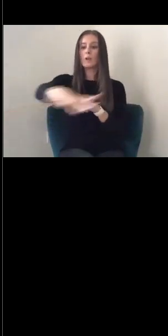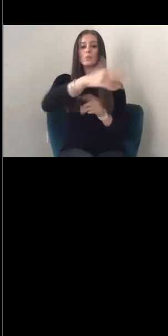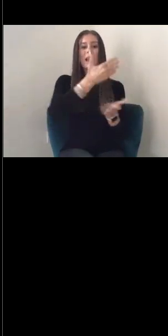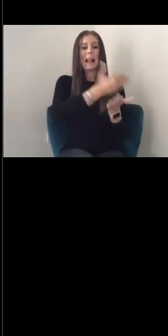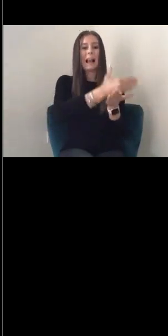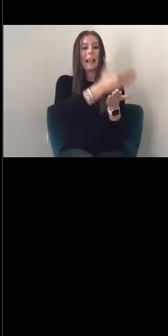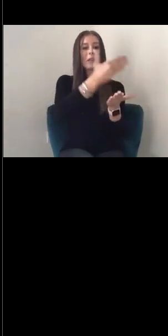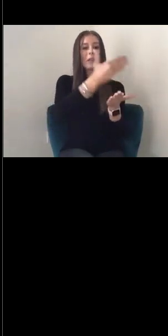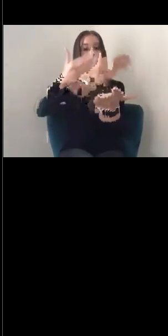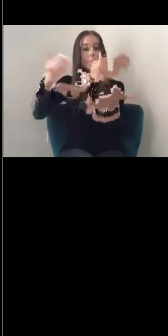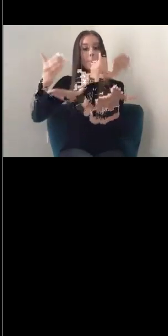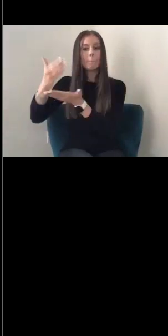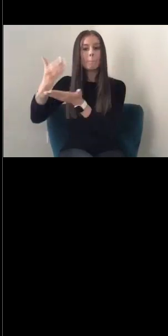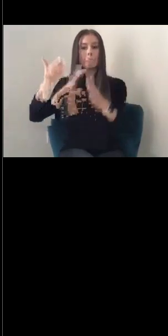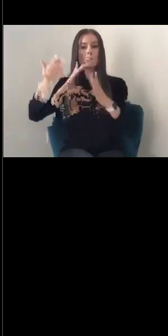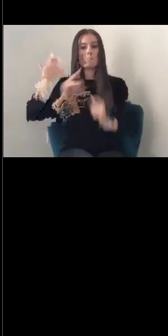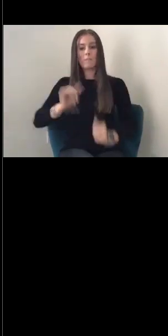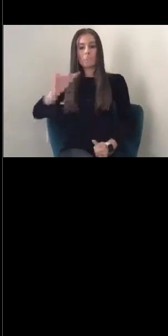existing land use.